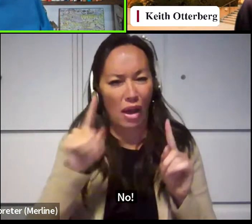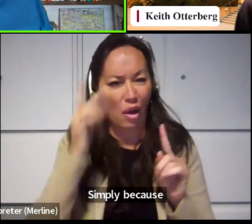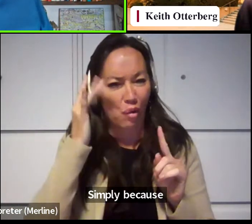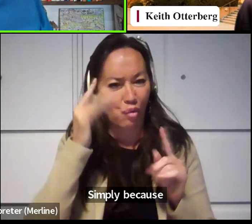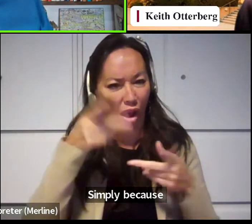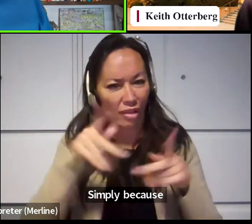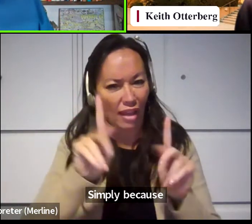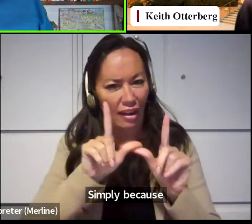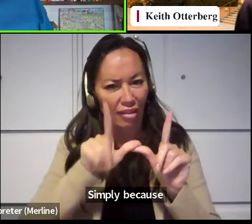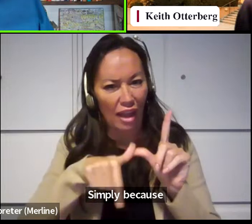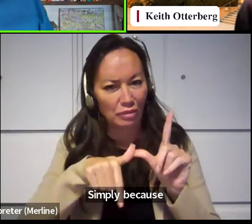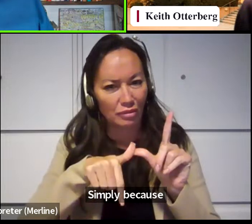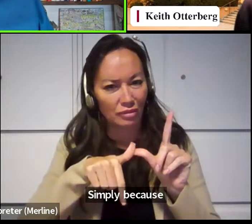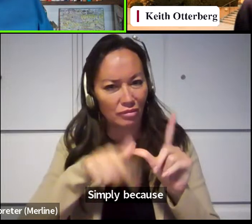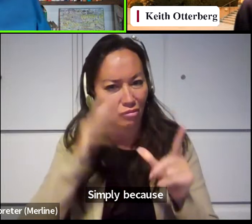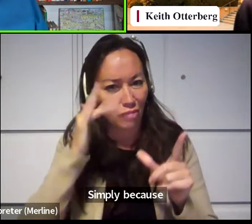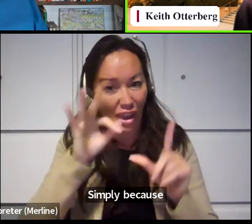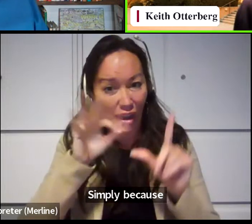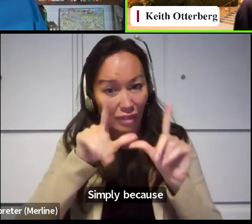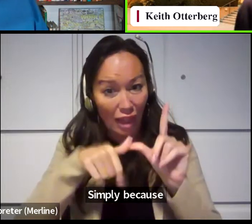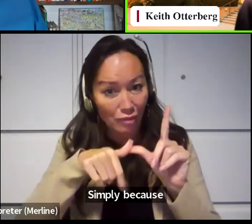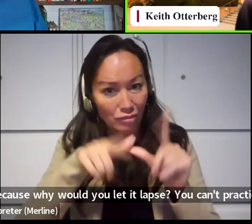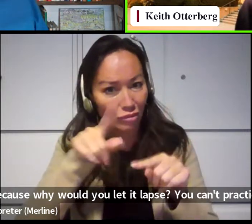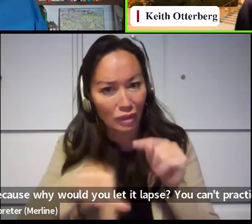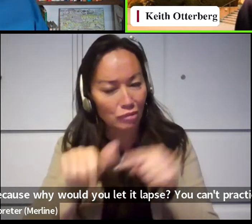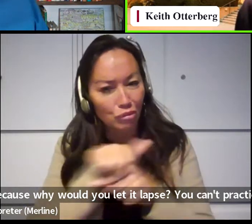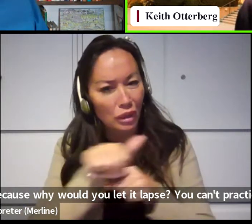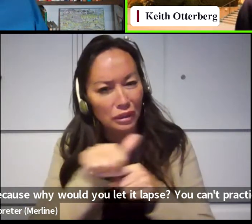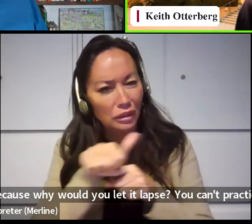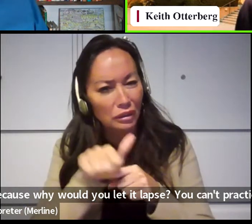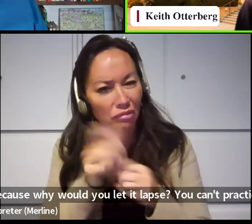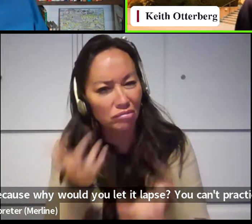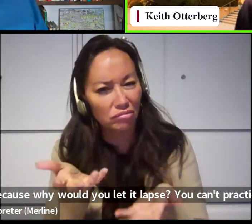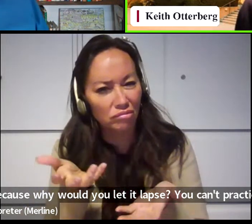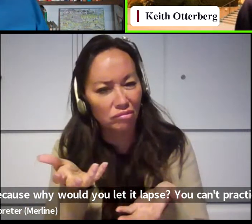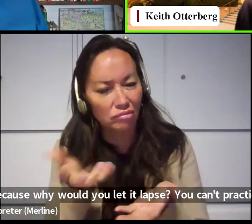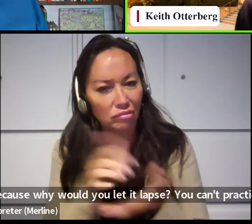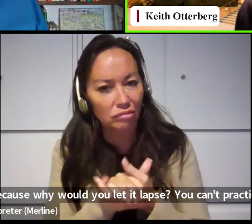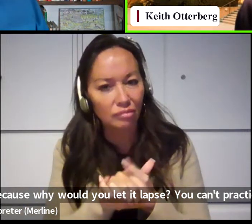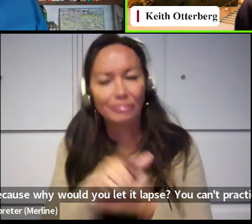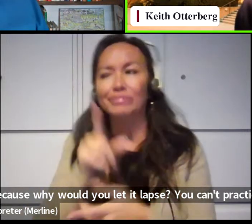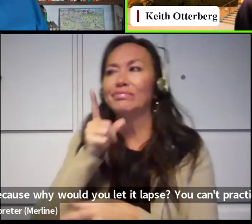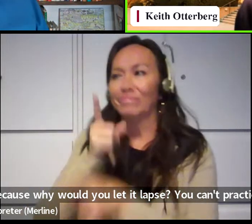can't practice. Right. Okay.